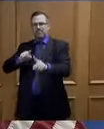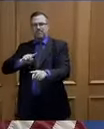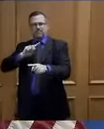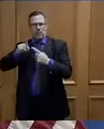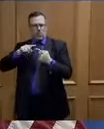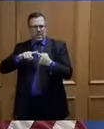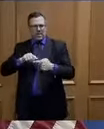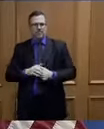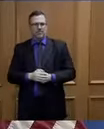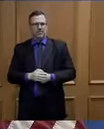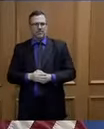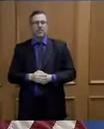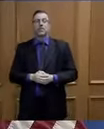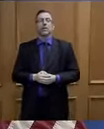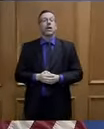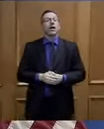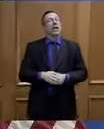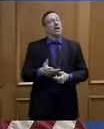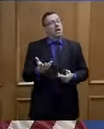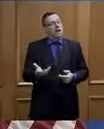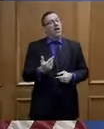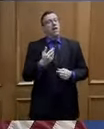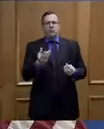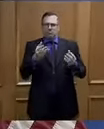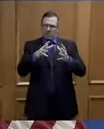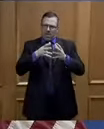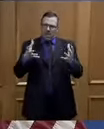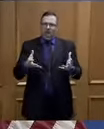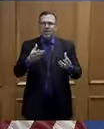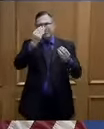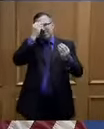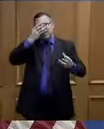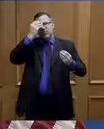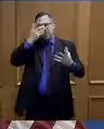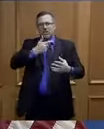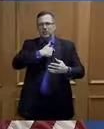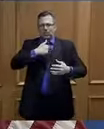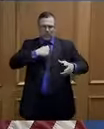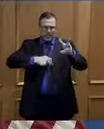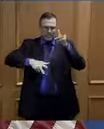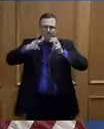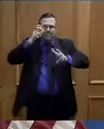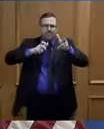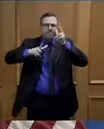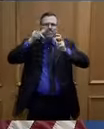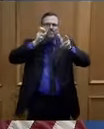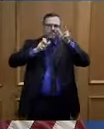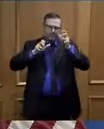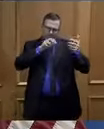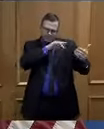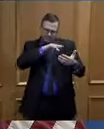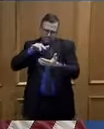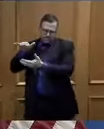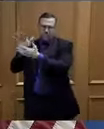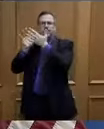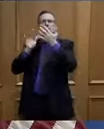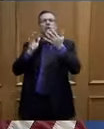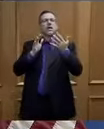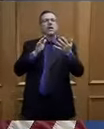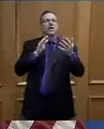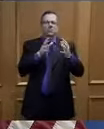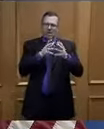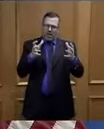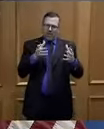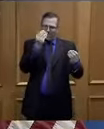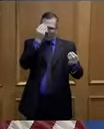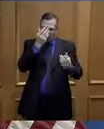there's a lot of data that we are taking in to determine, and a lot of that is coming online in a meaningful way. So